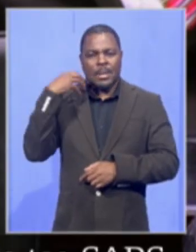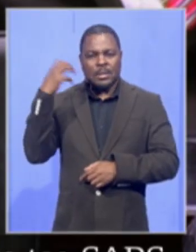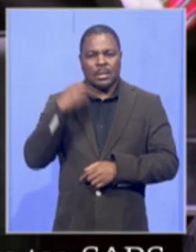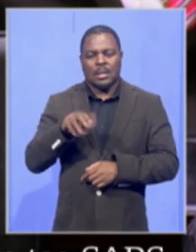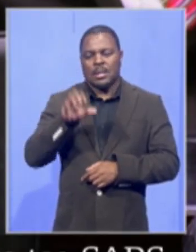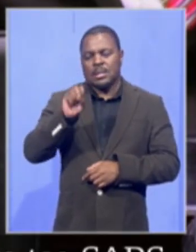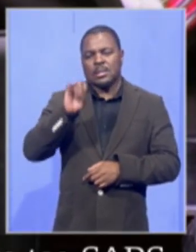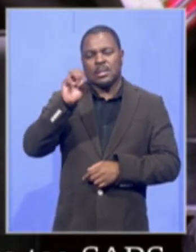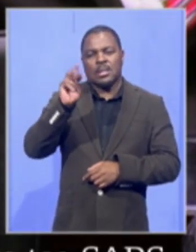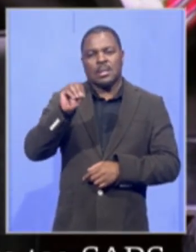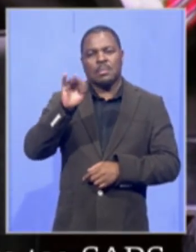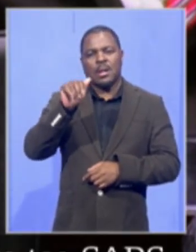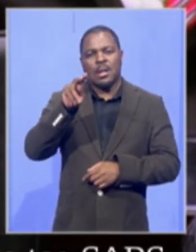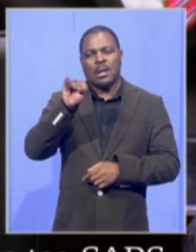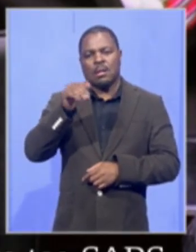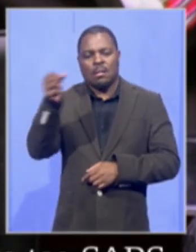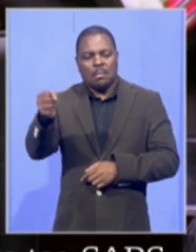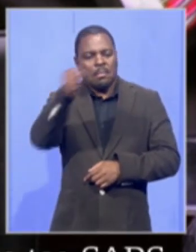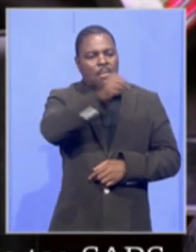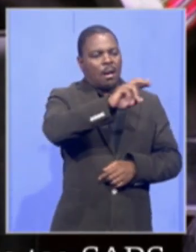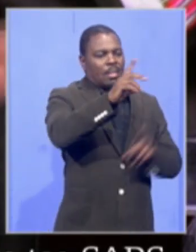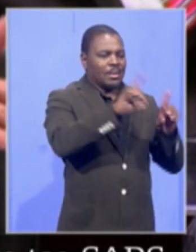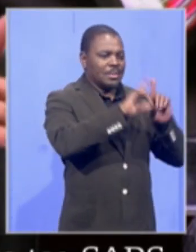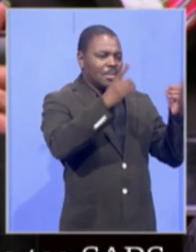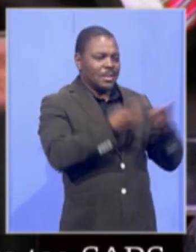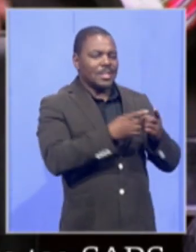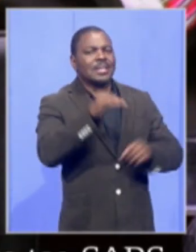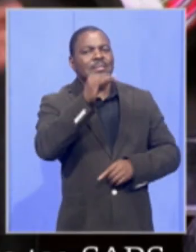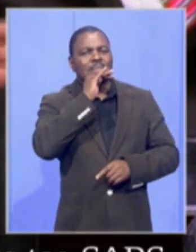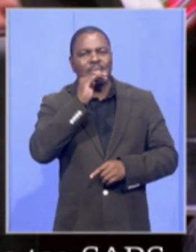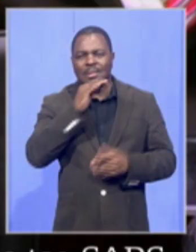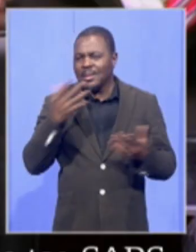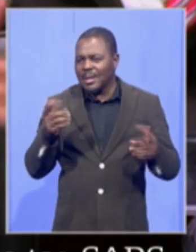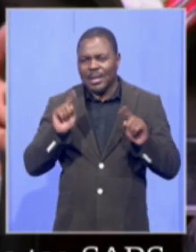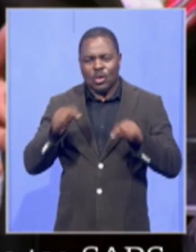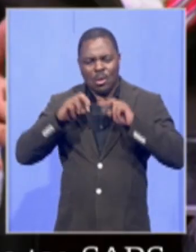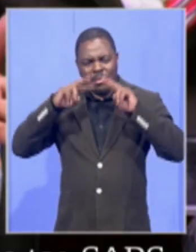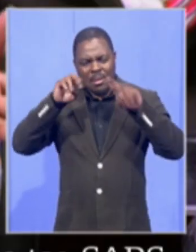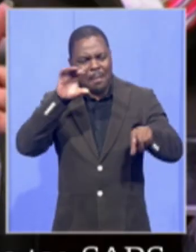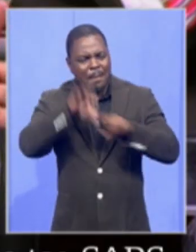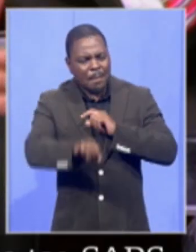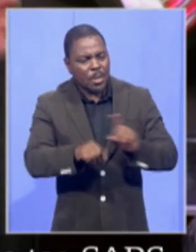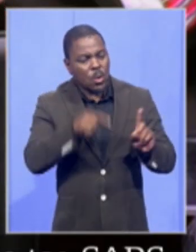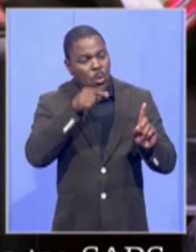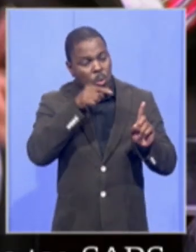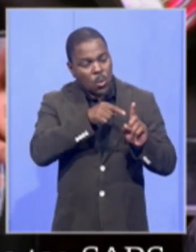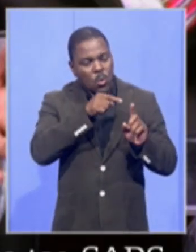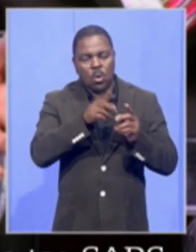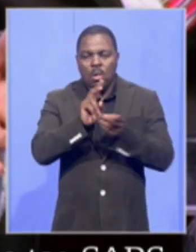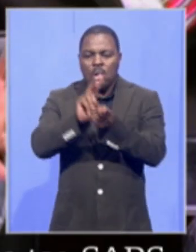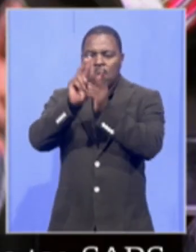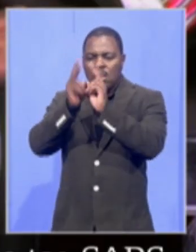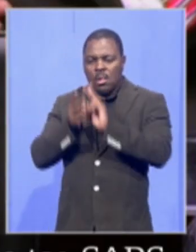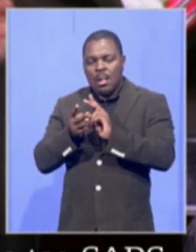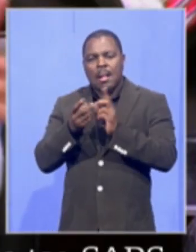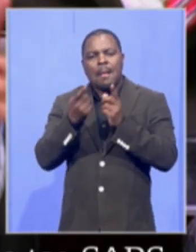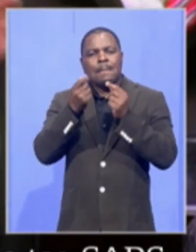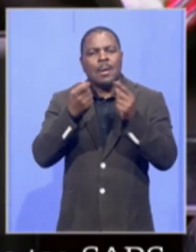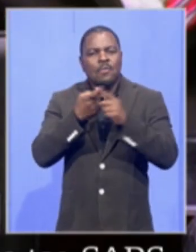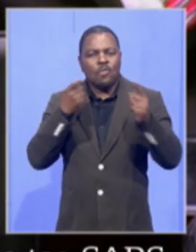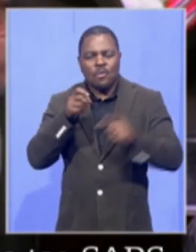lefapheng la bodulo ho sitisa mehato ya yona ya ho tulla hore ho tlile jwang hore a fumane kadimo ya tjhelete bankeng e tshoneng